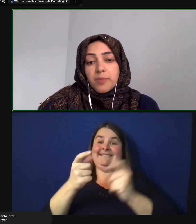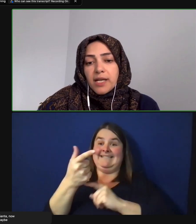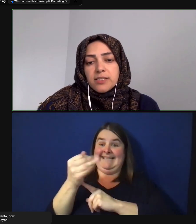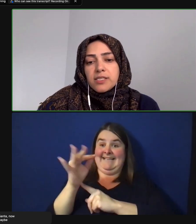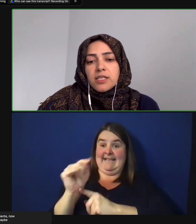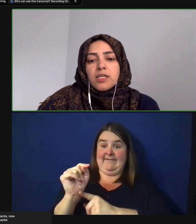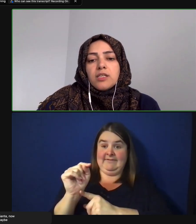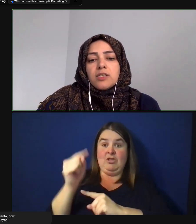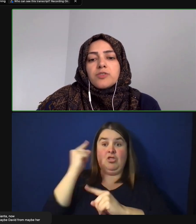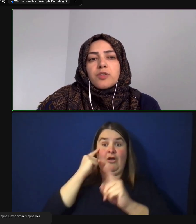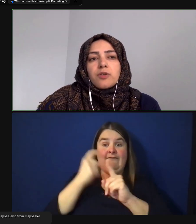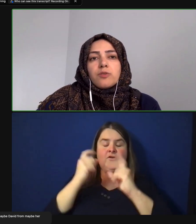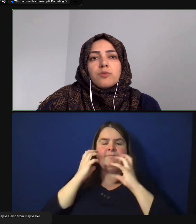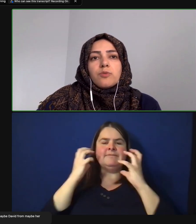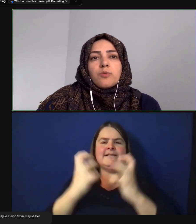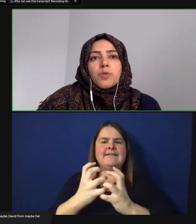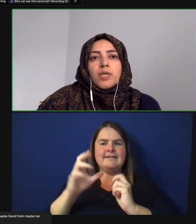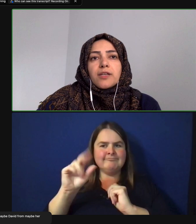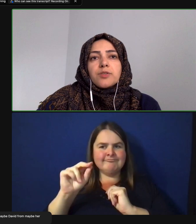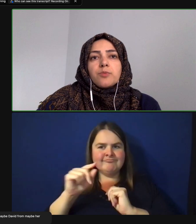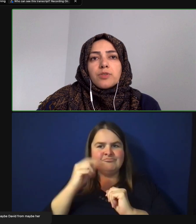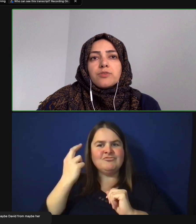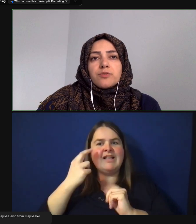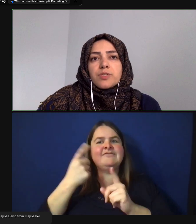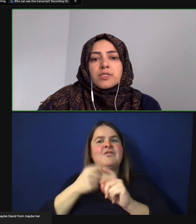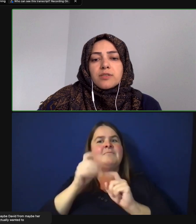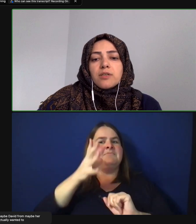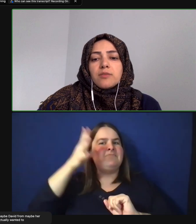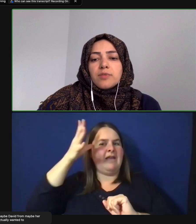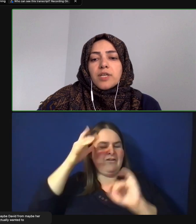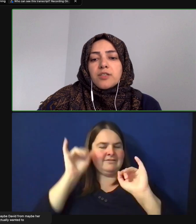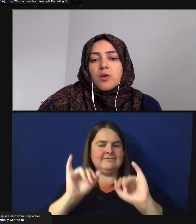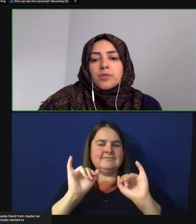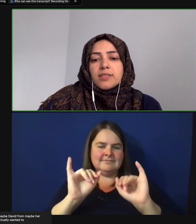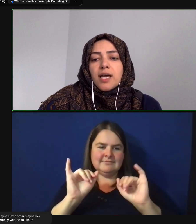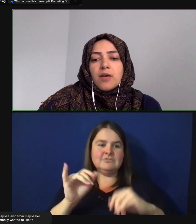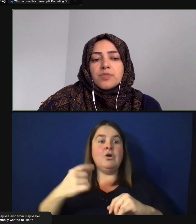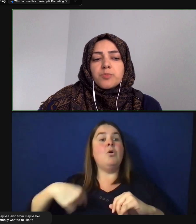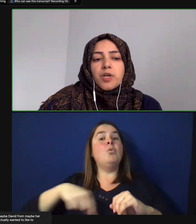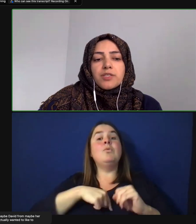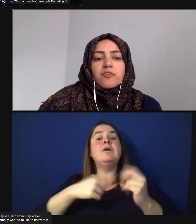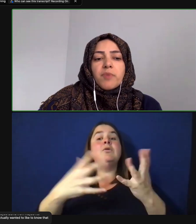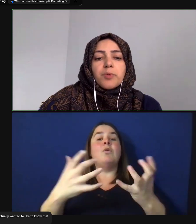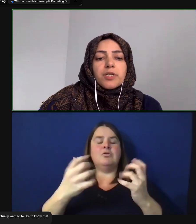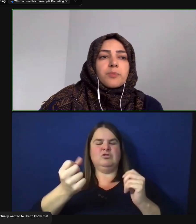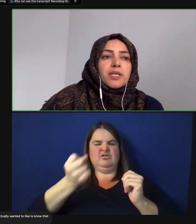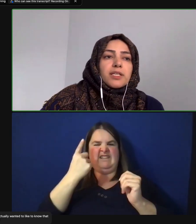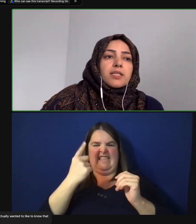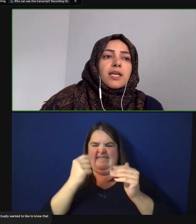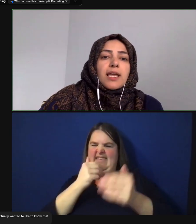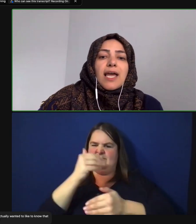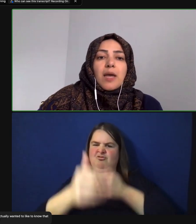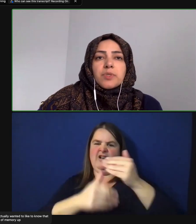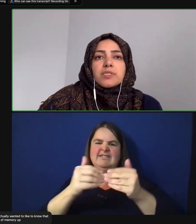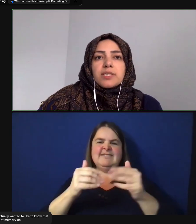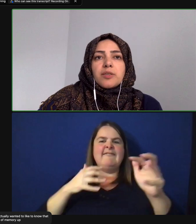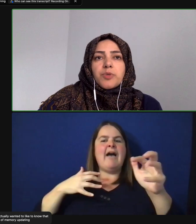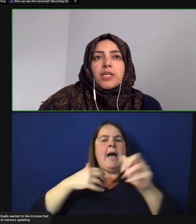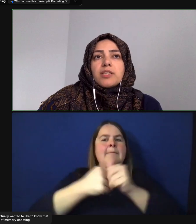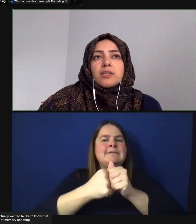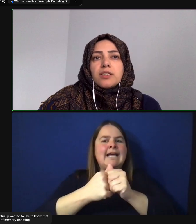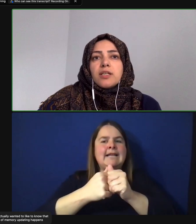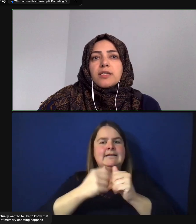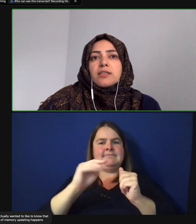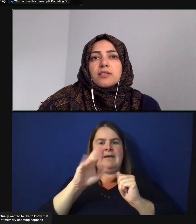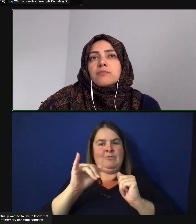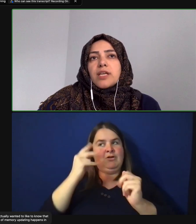maybe her parents. So we actually want to know that how this process of memory updating happens in the